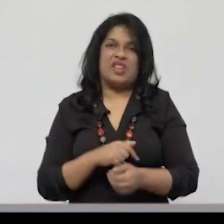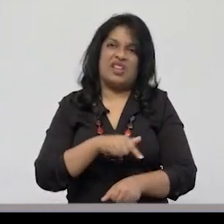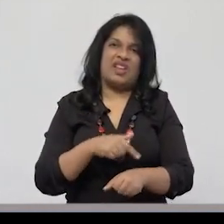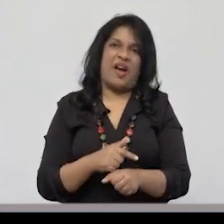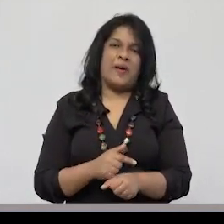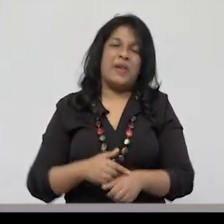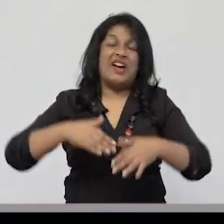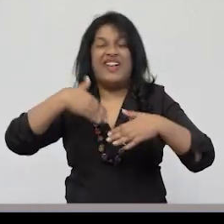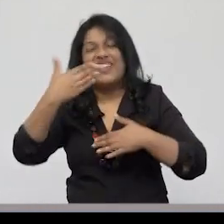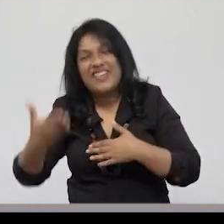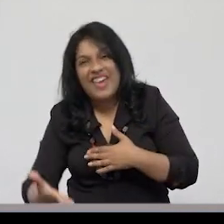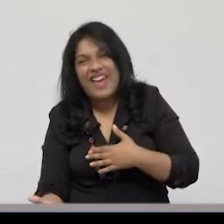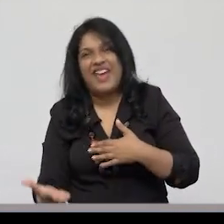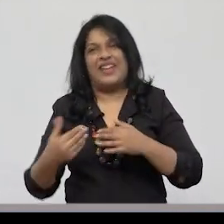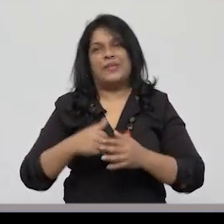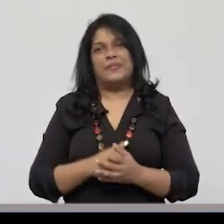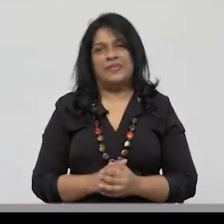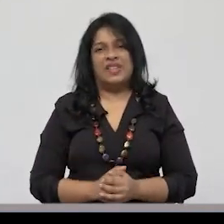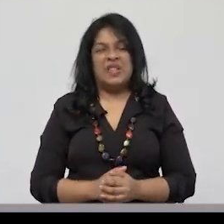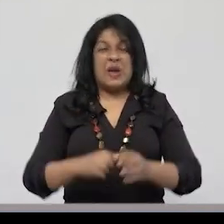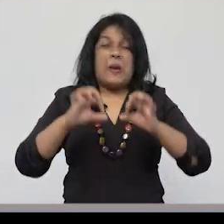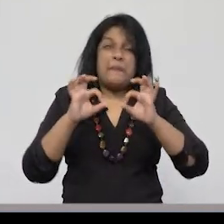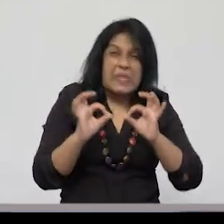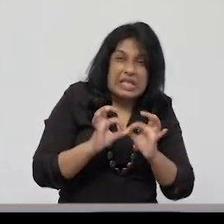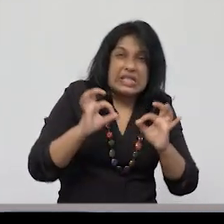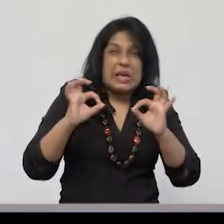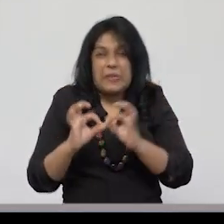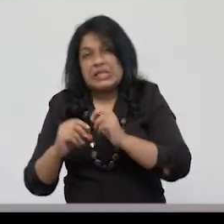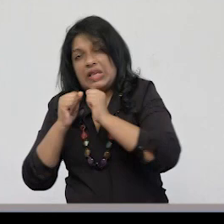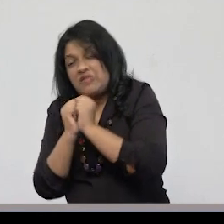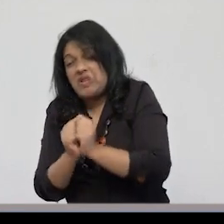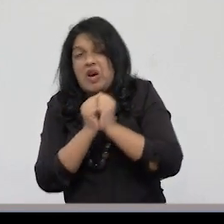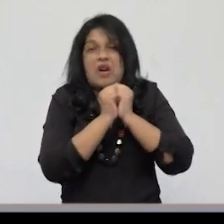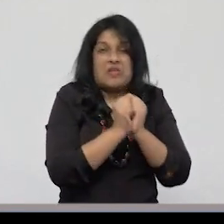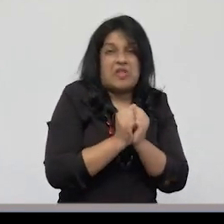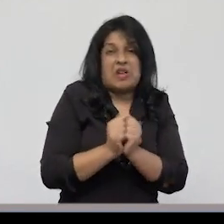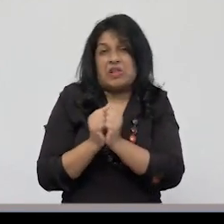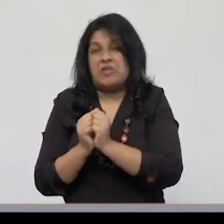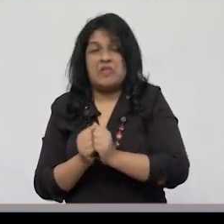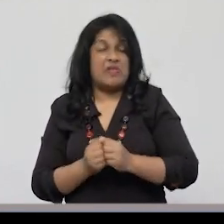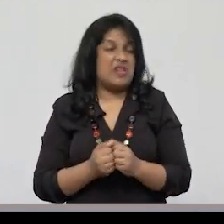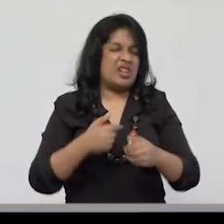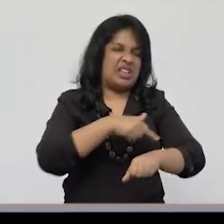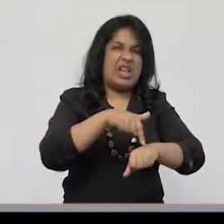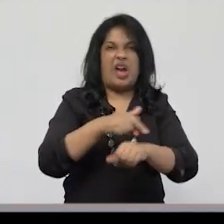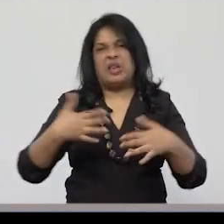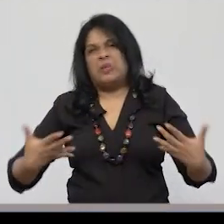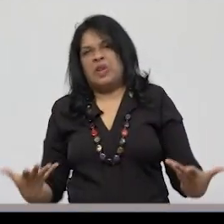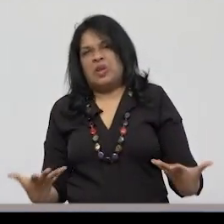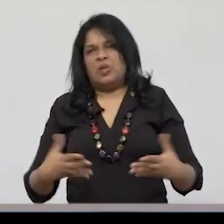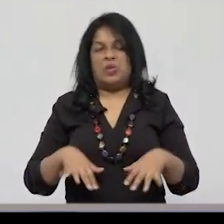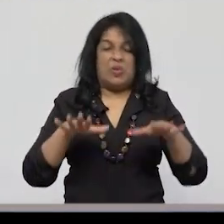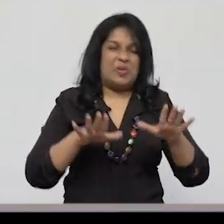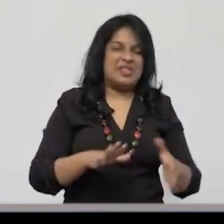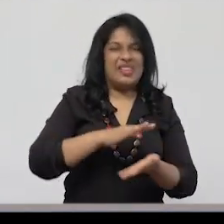life what is really normal. What does God really want from you? I'll tell you what God